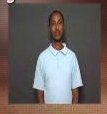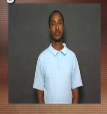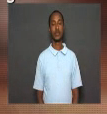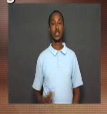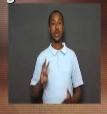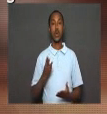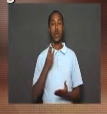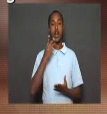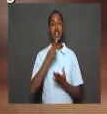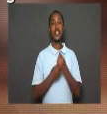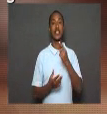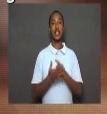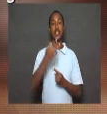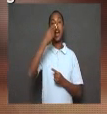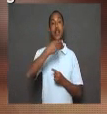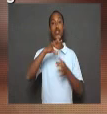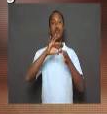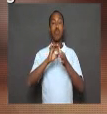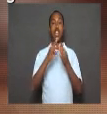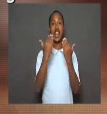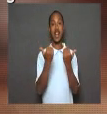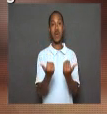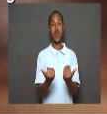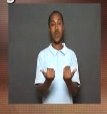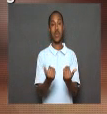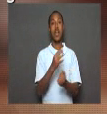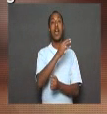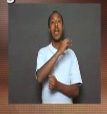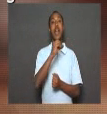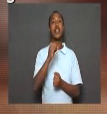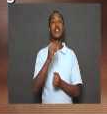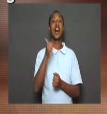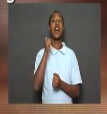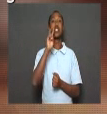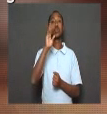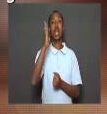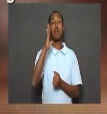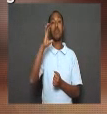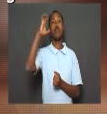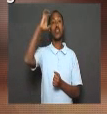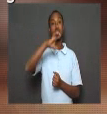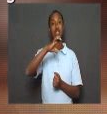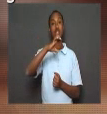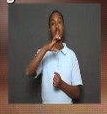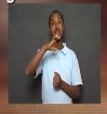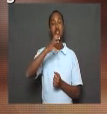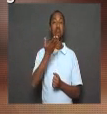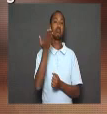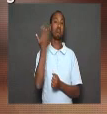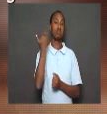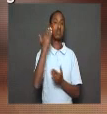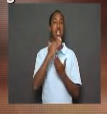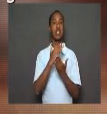We will discuss hydrogen bonding now and the other two types of forces in later